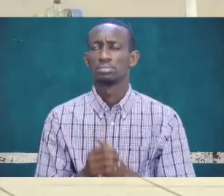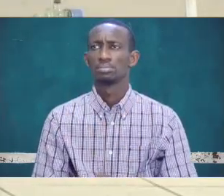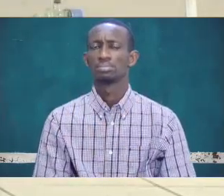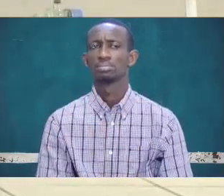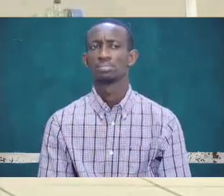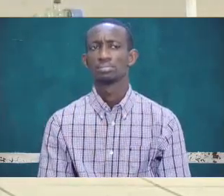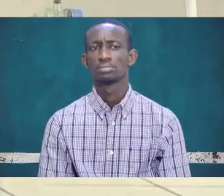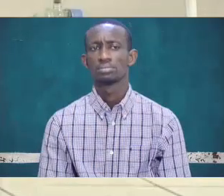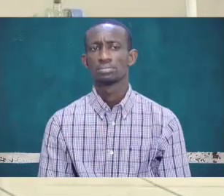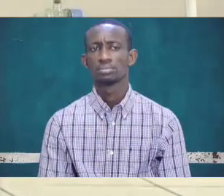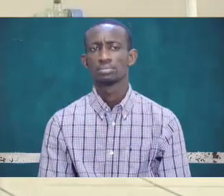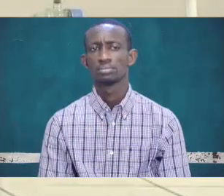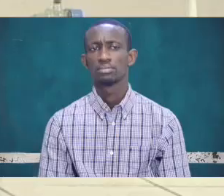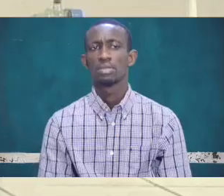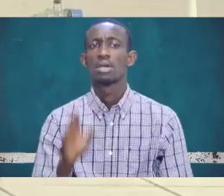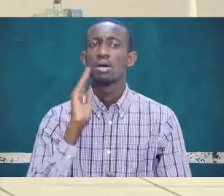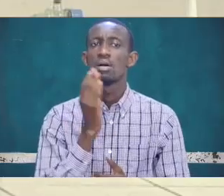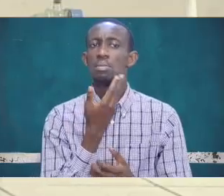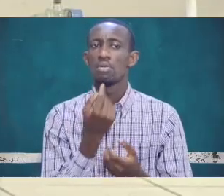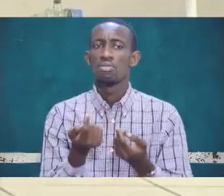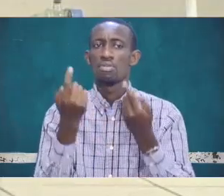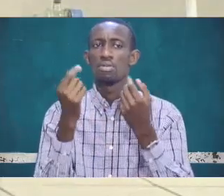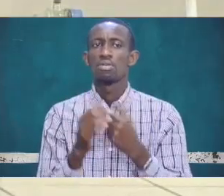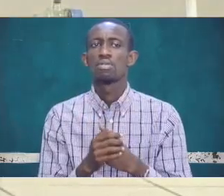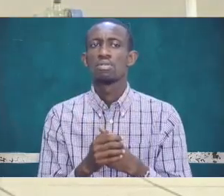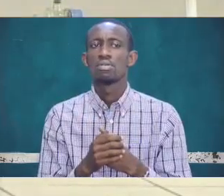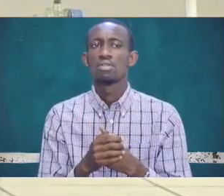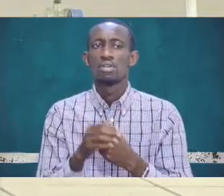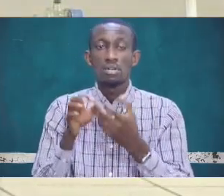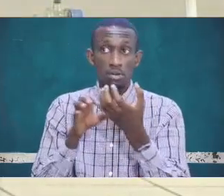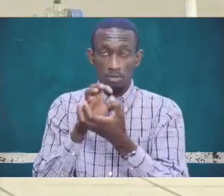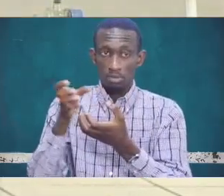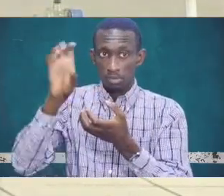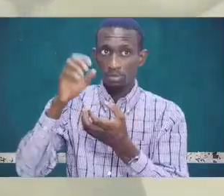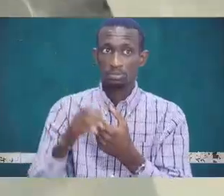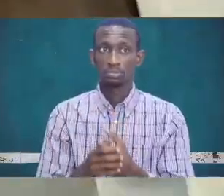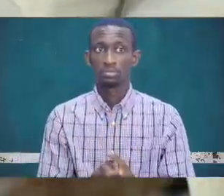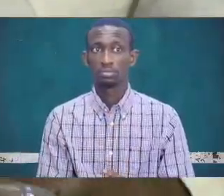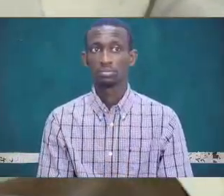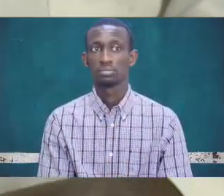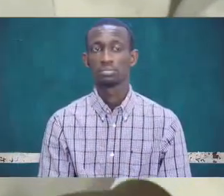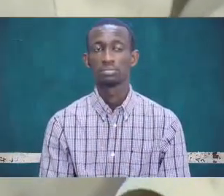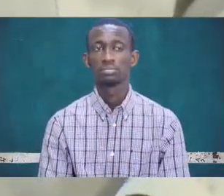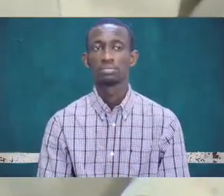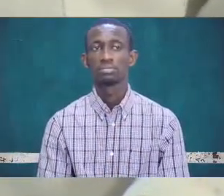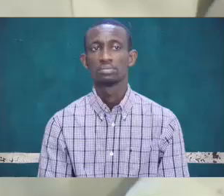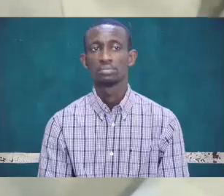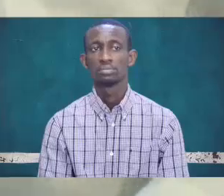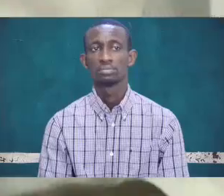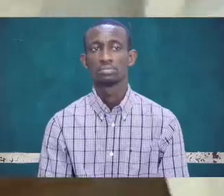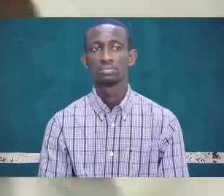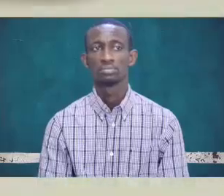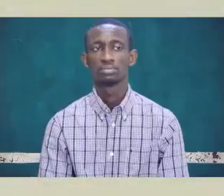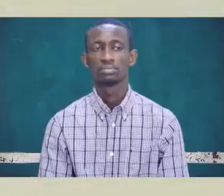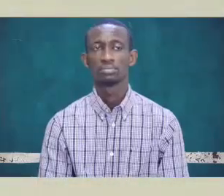beaker. So this is the water. I'm just going also to add it in here. I said as we are taking a keen look at